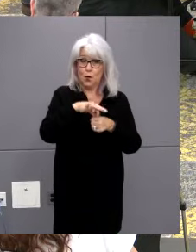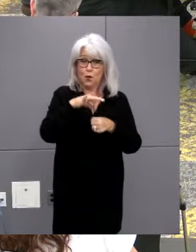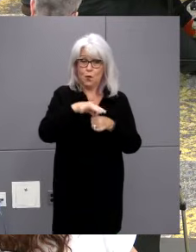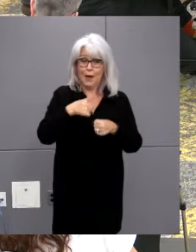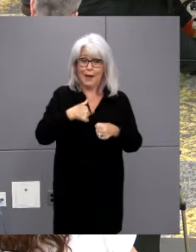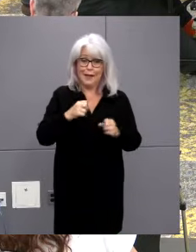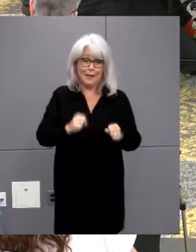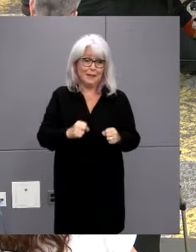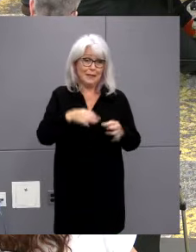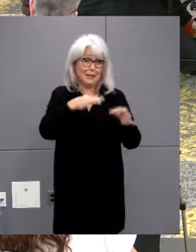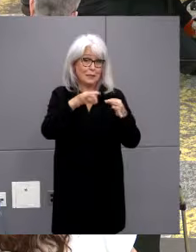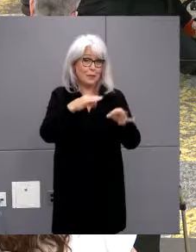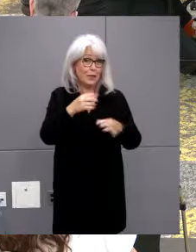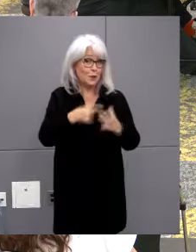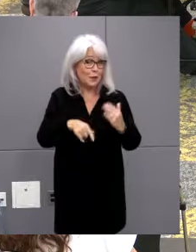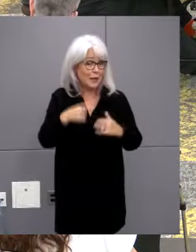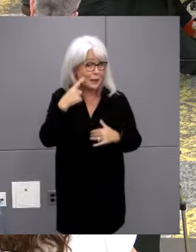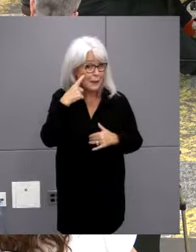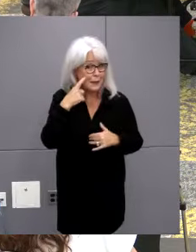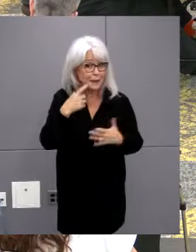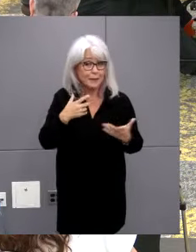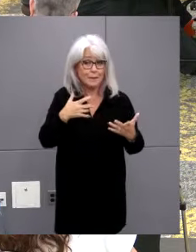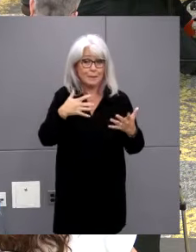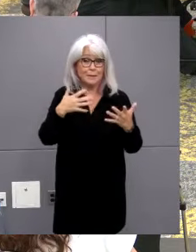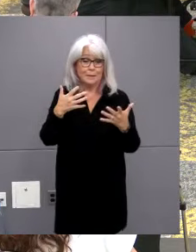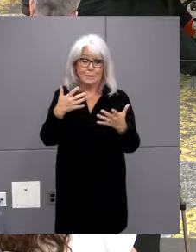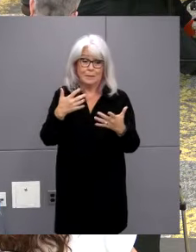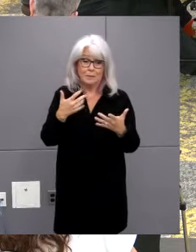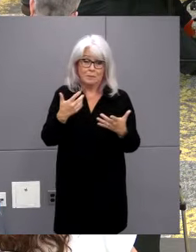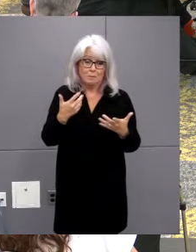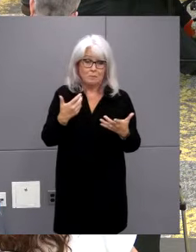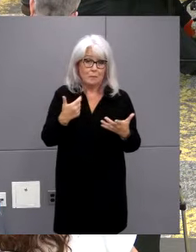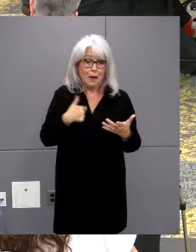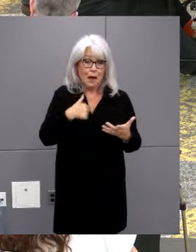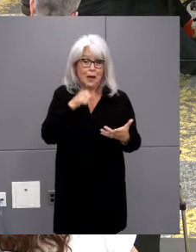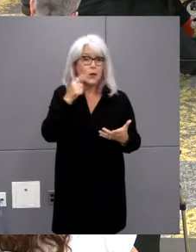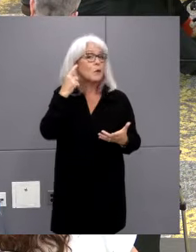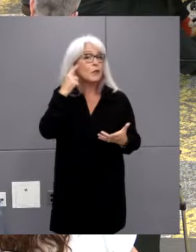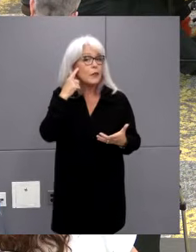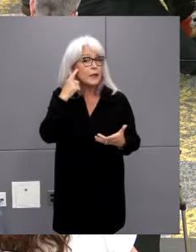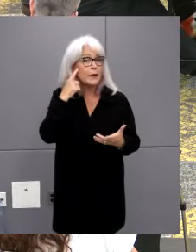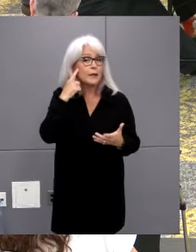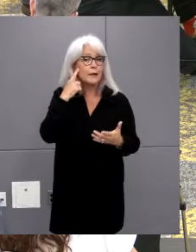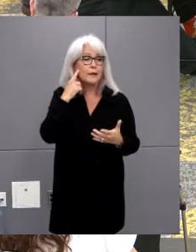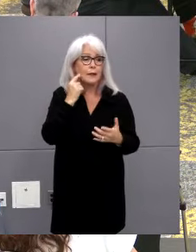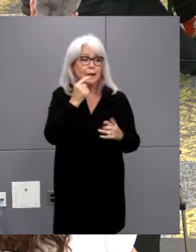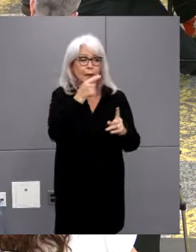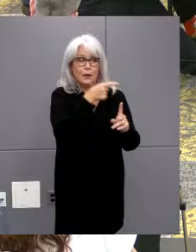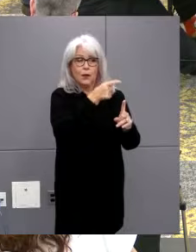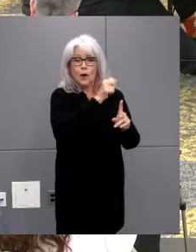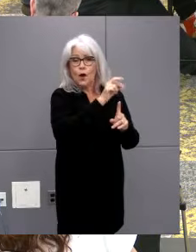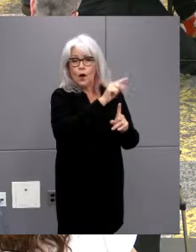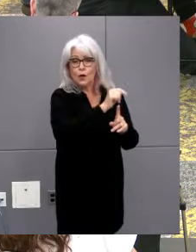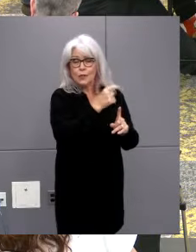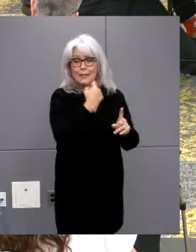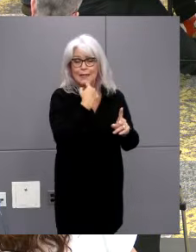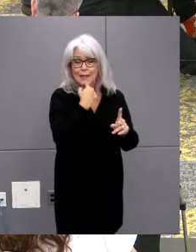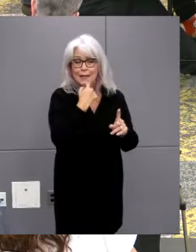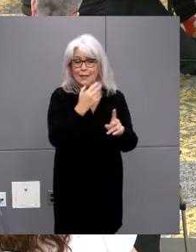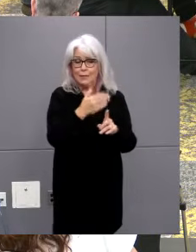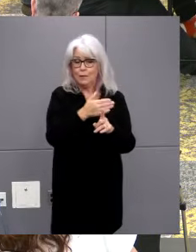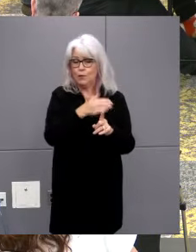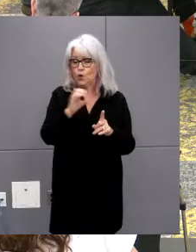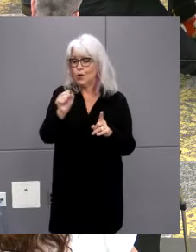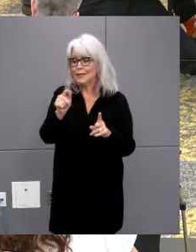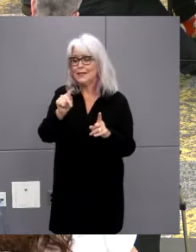I can explain to you what I think the purpose is behind the rule, and I don't think we're, as Art said a little while ago and Santino said before that, I